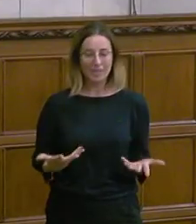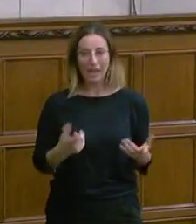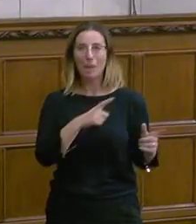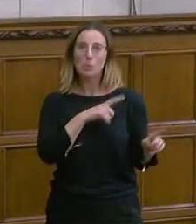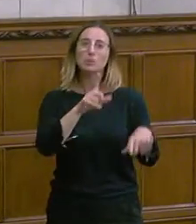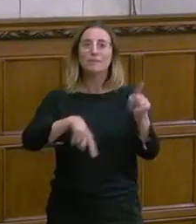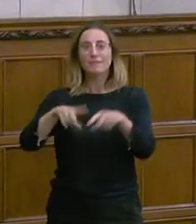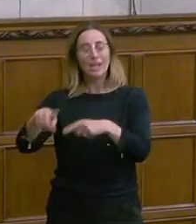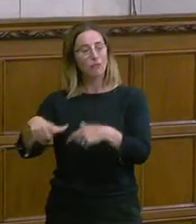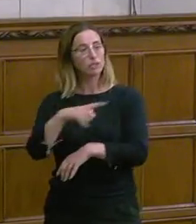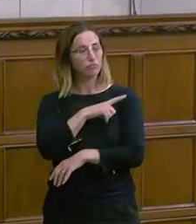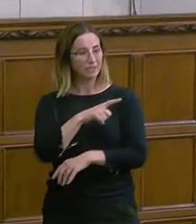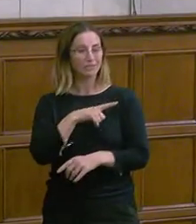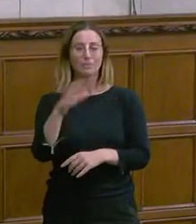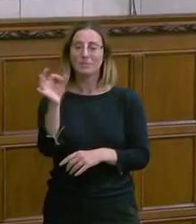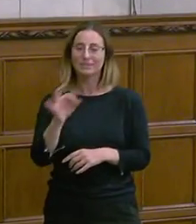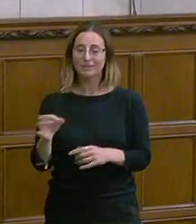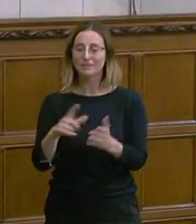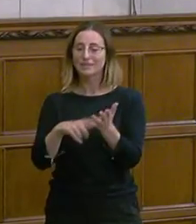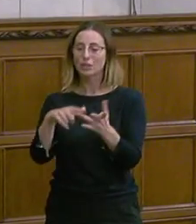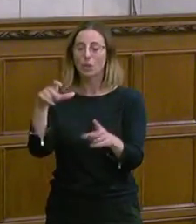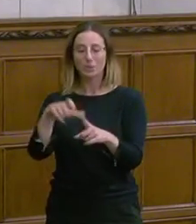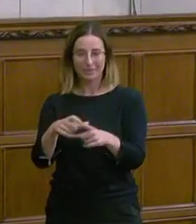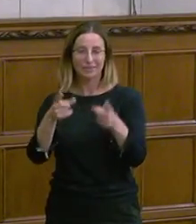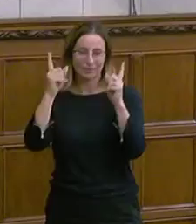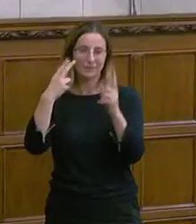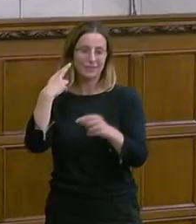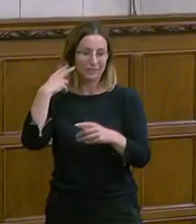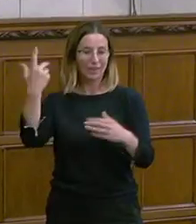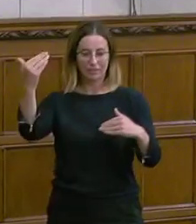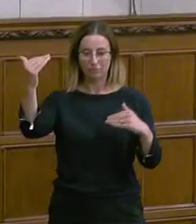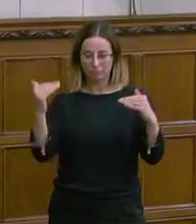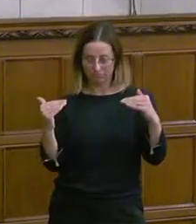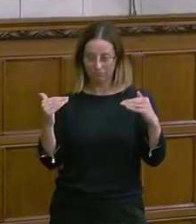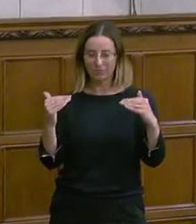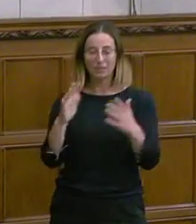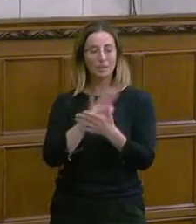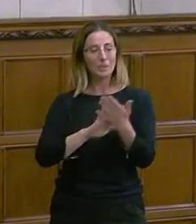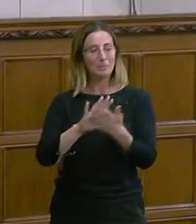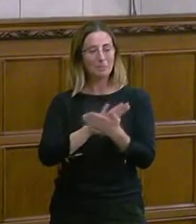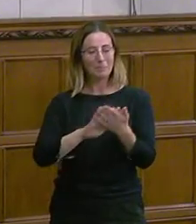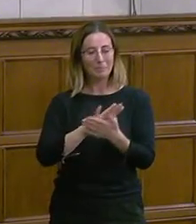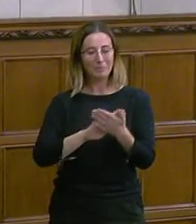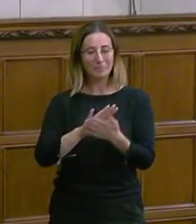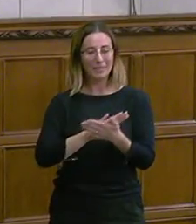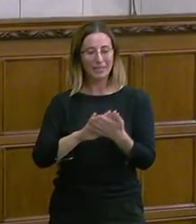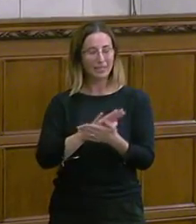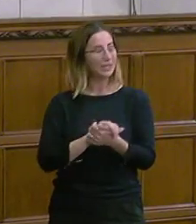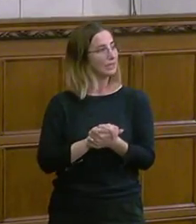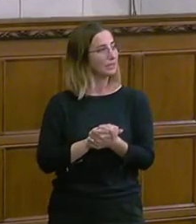reasons, the percentage of teachers of the deaf is dropping, to learn that a substantial